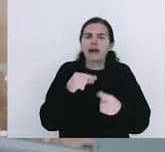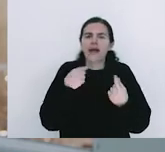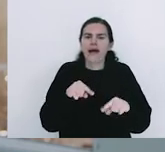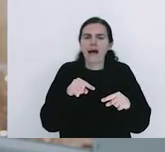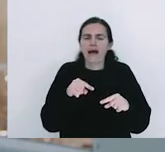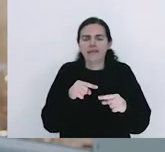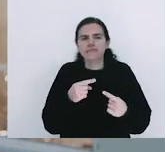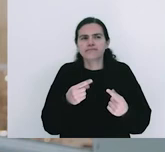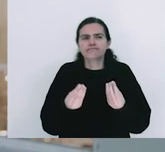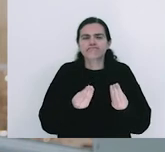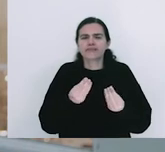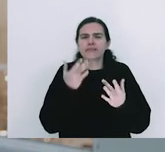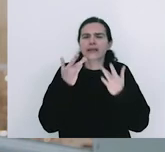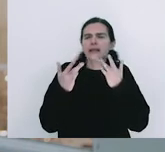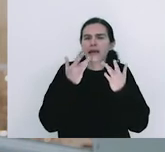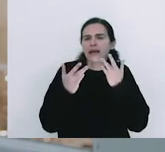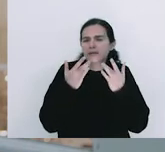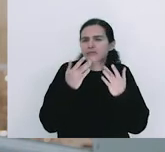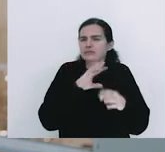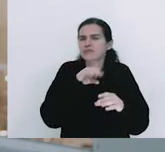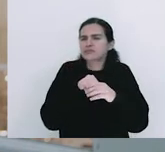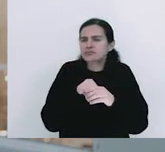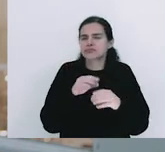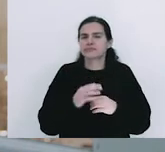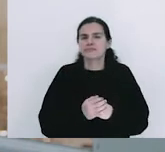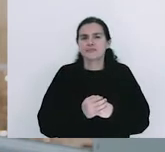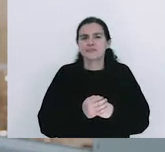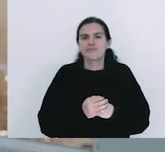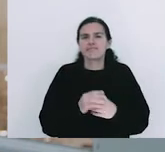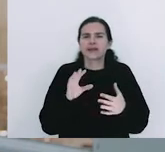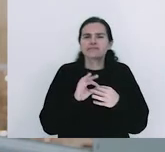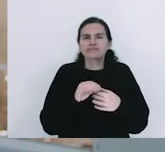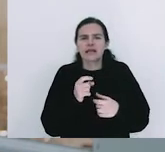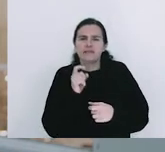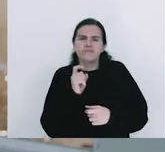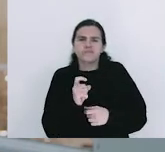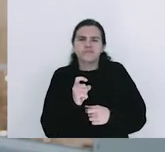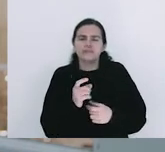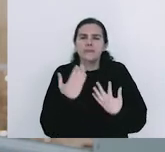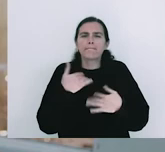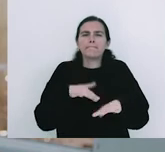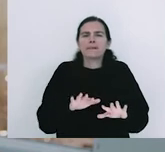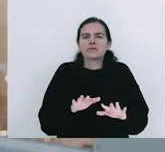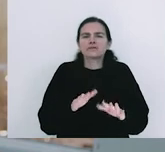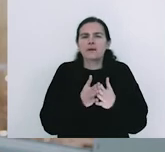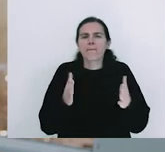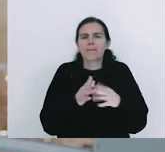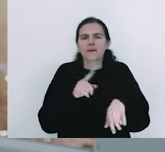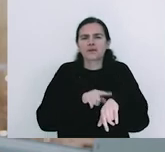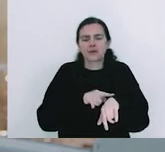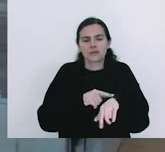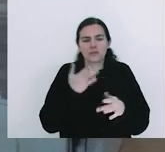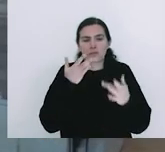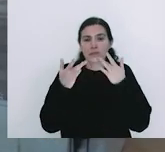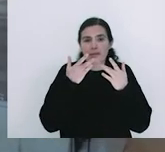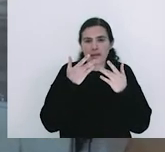this little theater at time of cruelty, but most of the time theater of